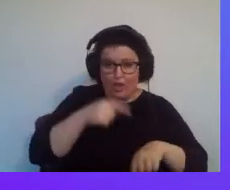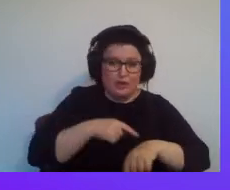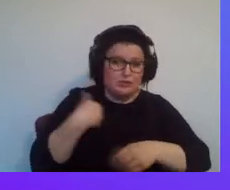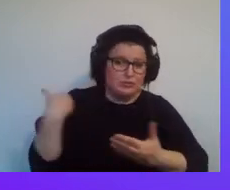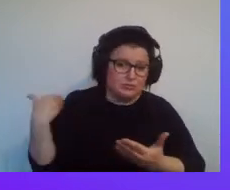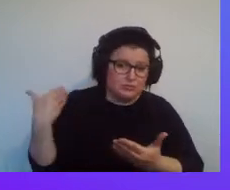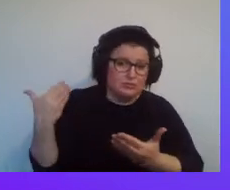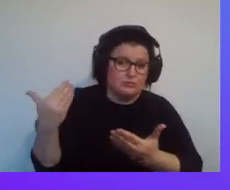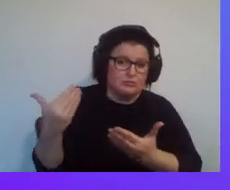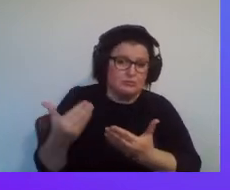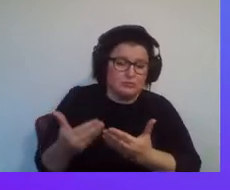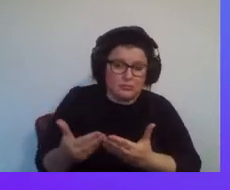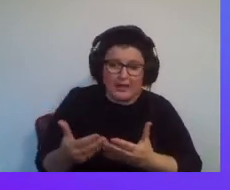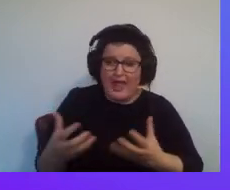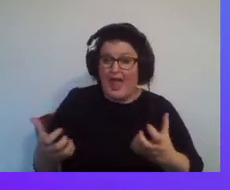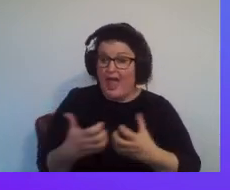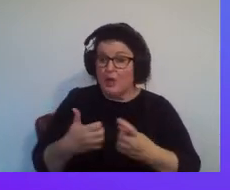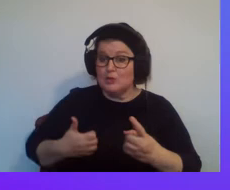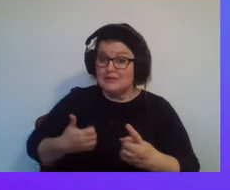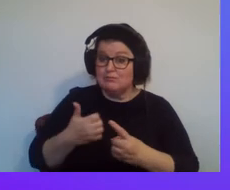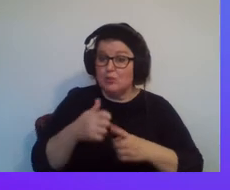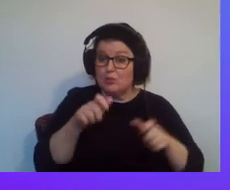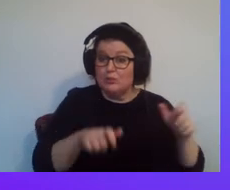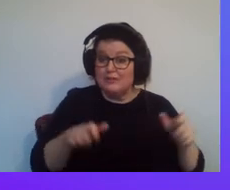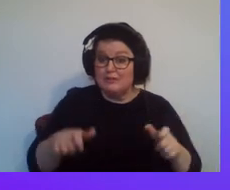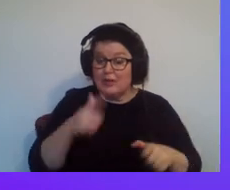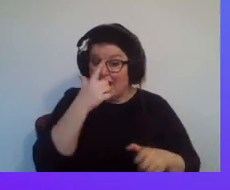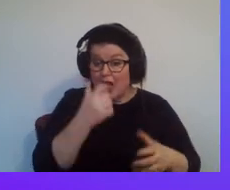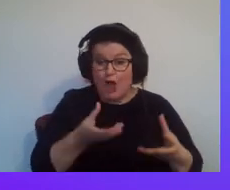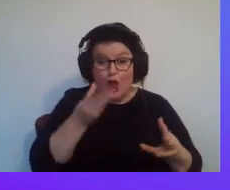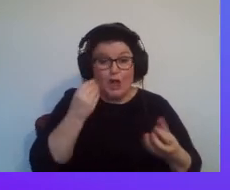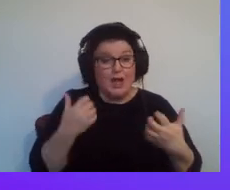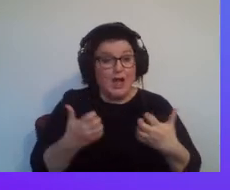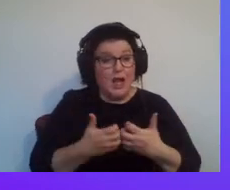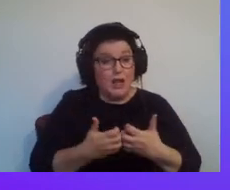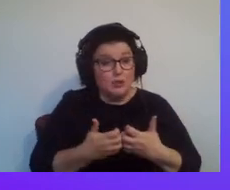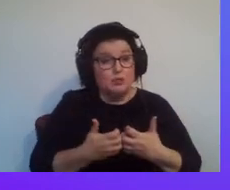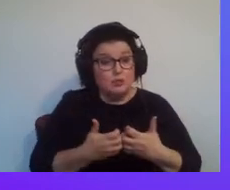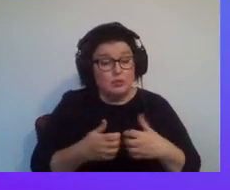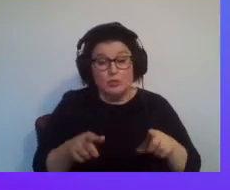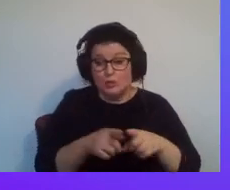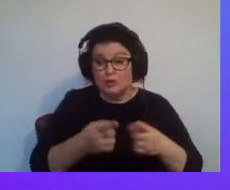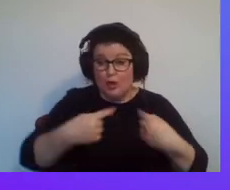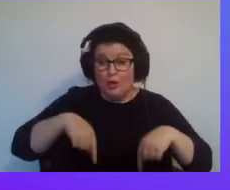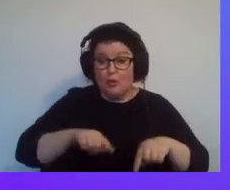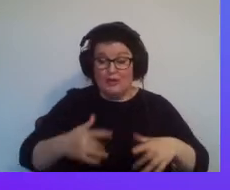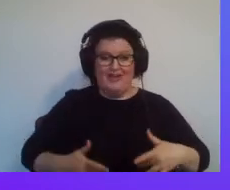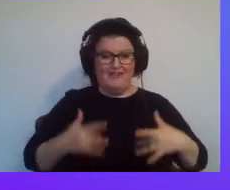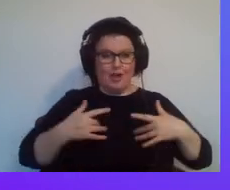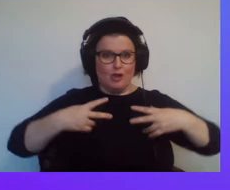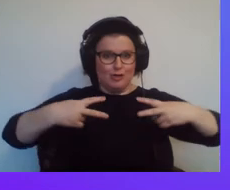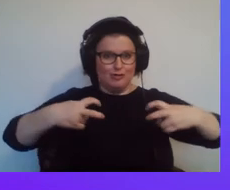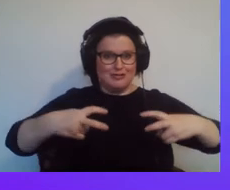to learn how to help support these patients. But what it also allowed us to do is accelerate research